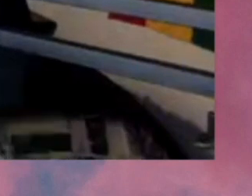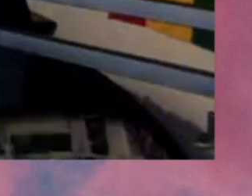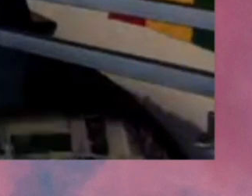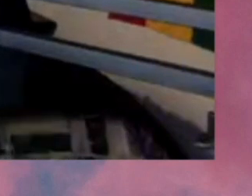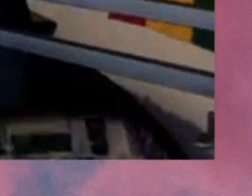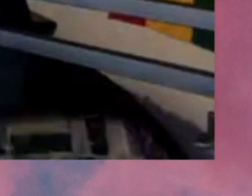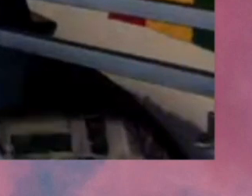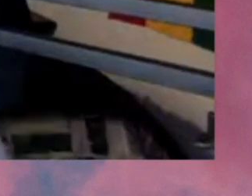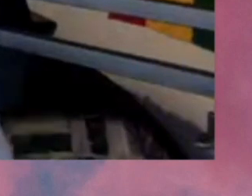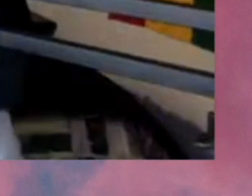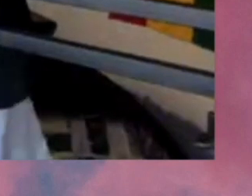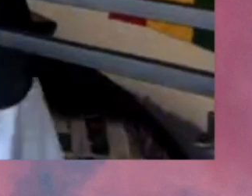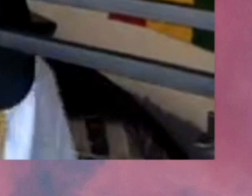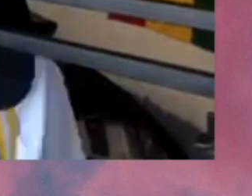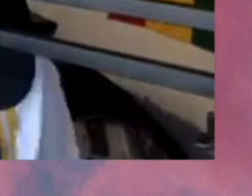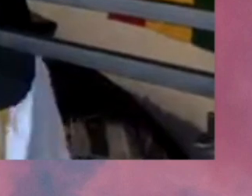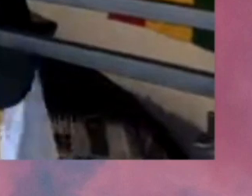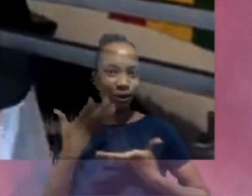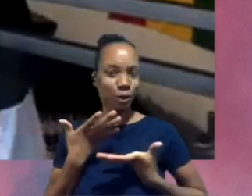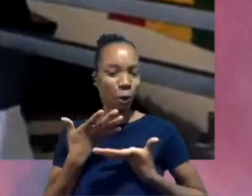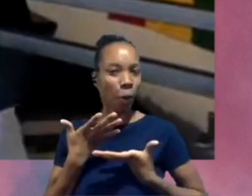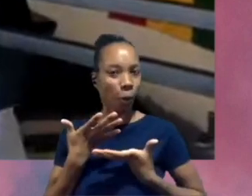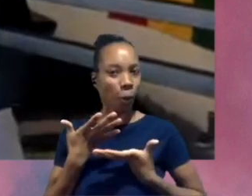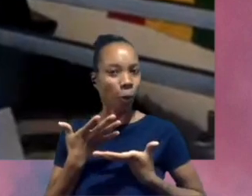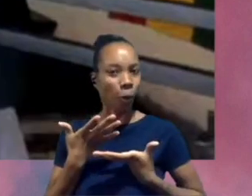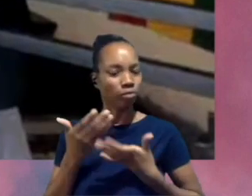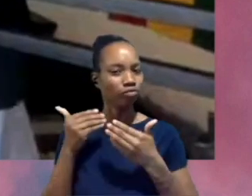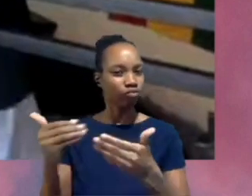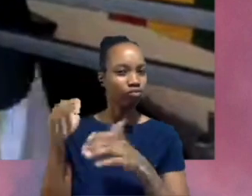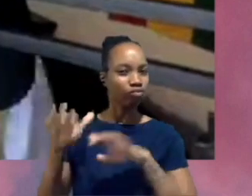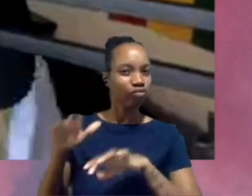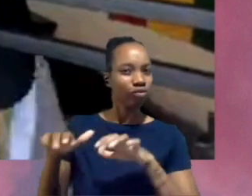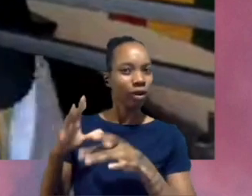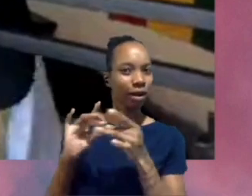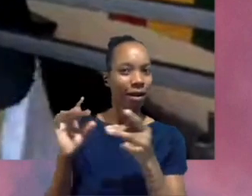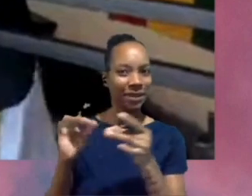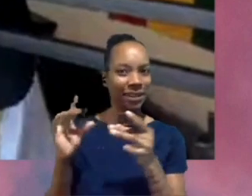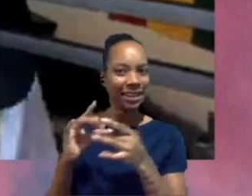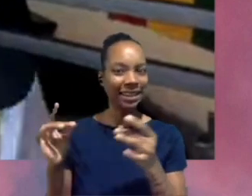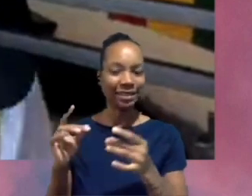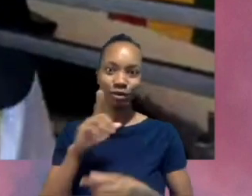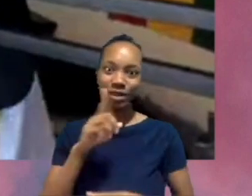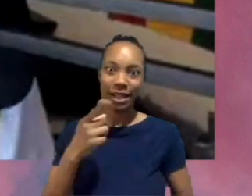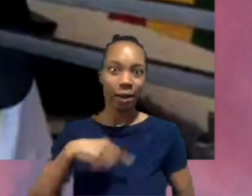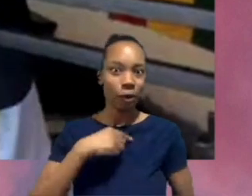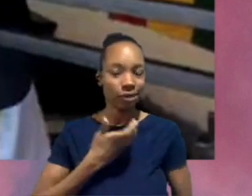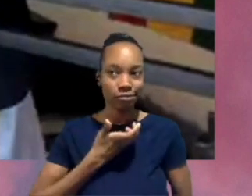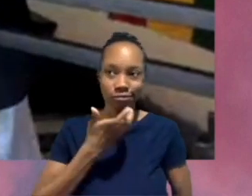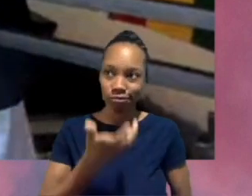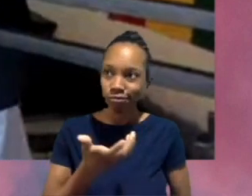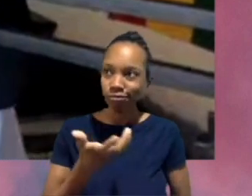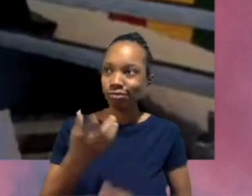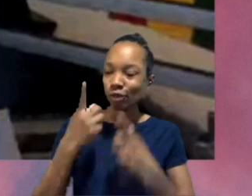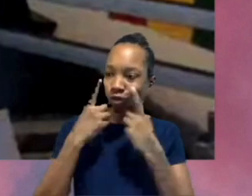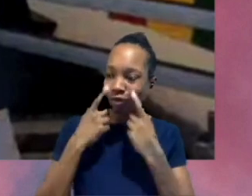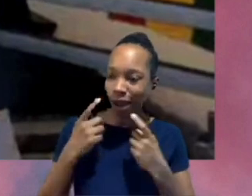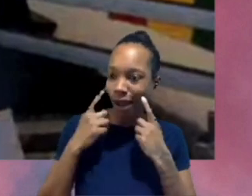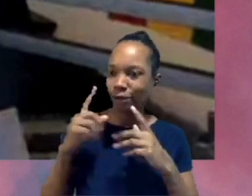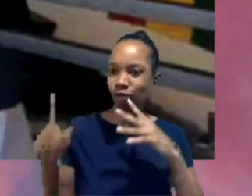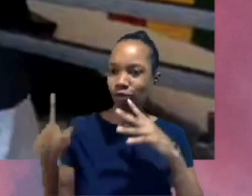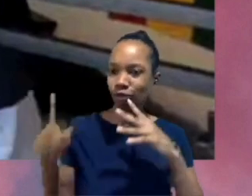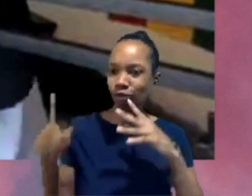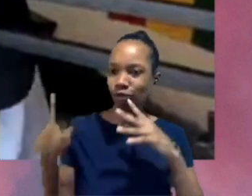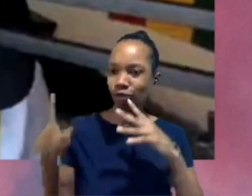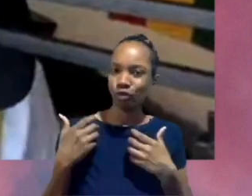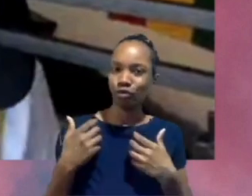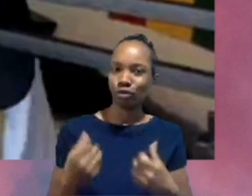know in the comments. Shout out to the strength that it takes to let ourselves cry and show up with the strength, and may more